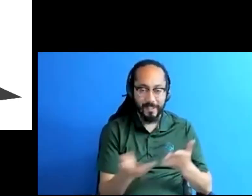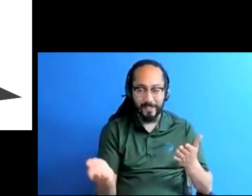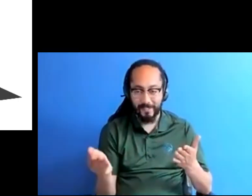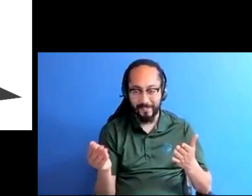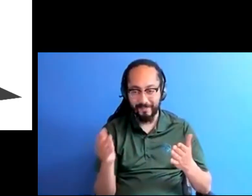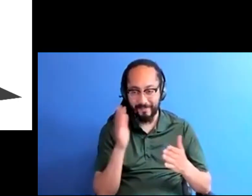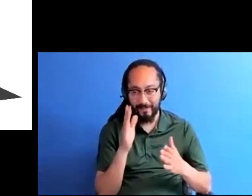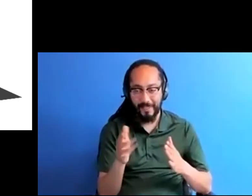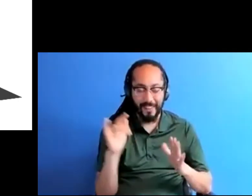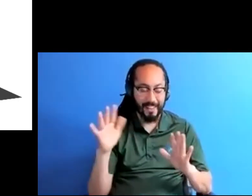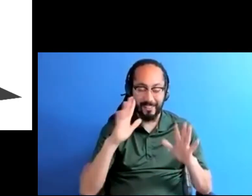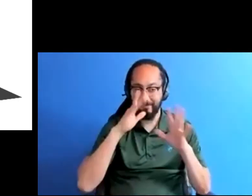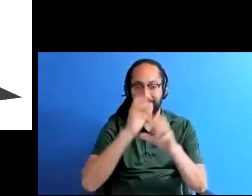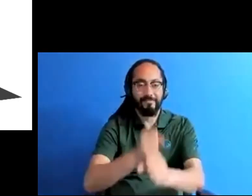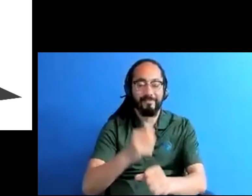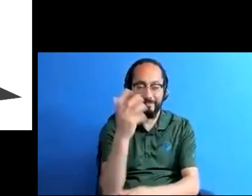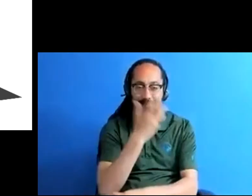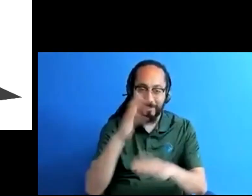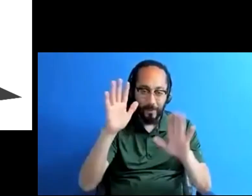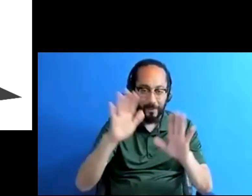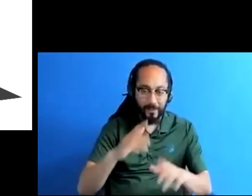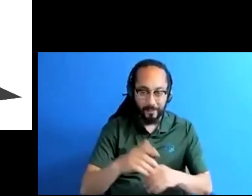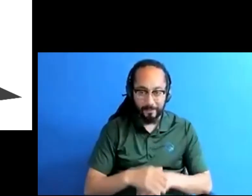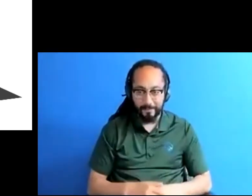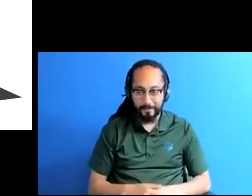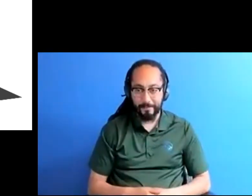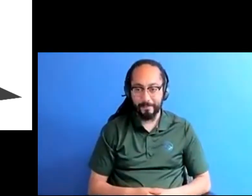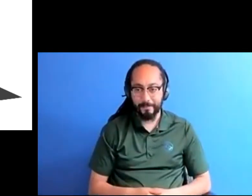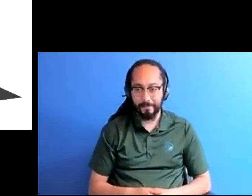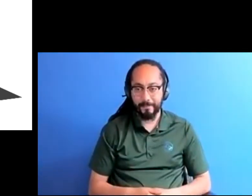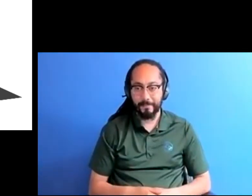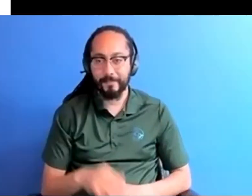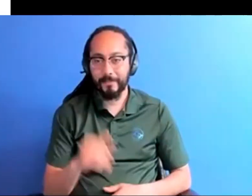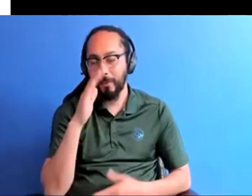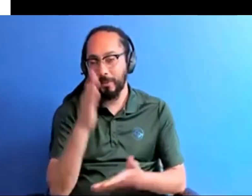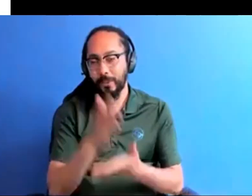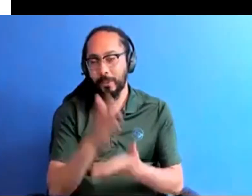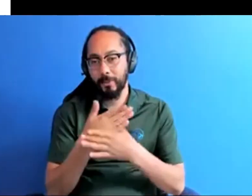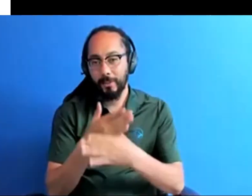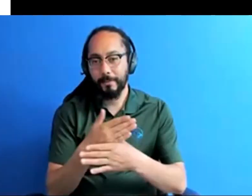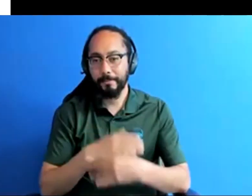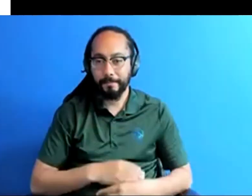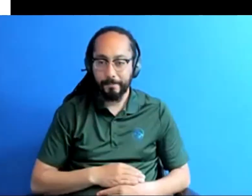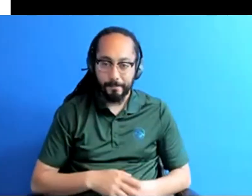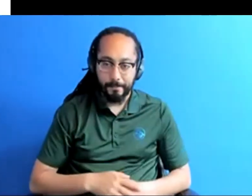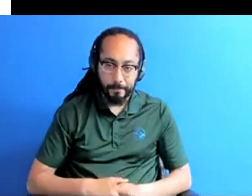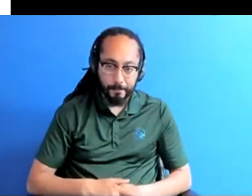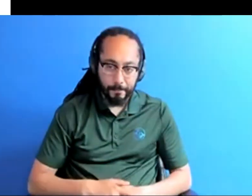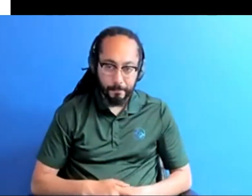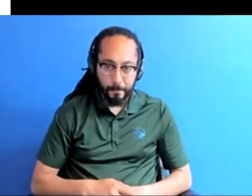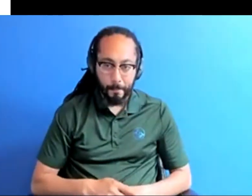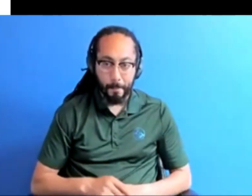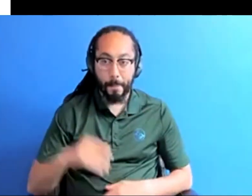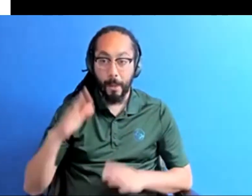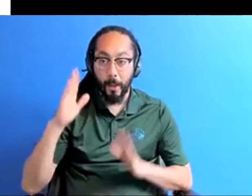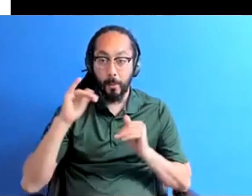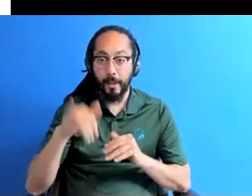is fascinating and wonderful and interesting. So I will stop the share. I hope that answered the